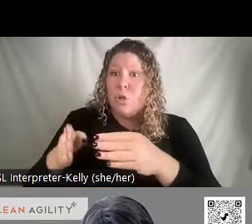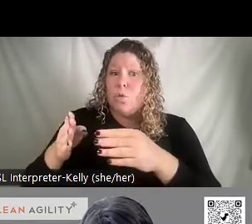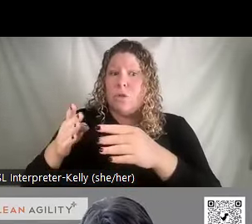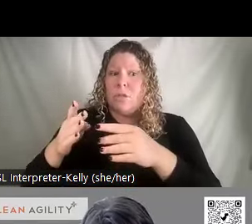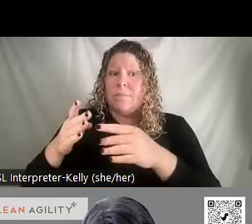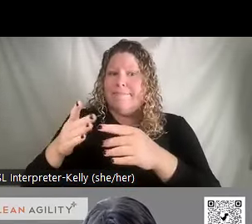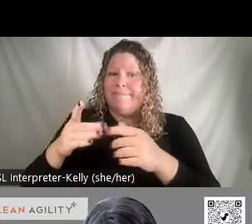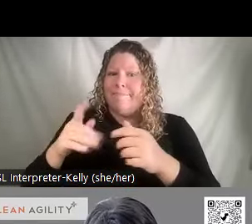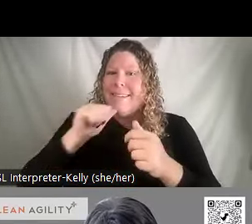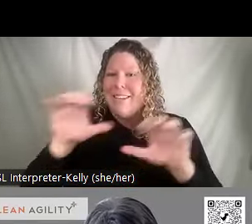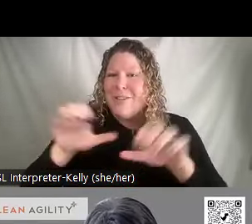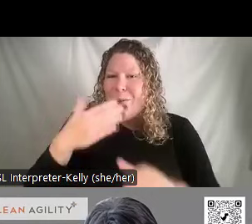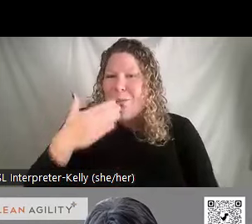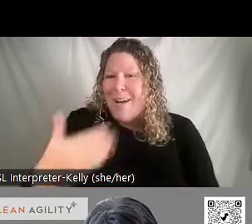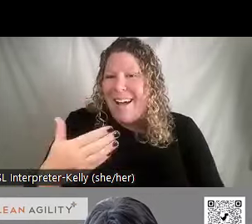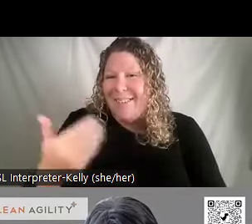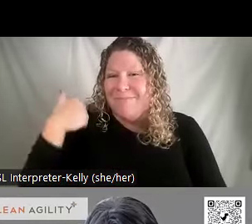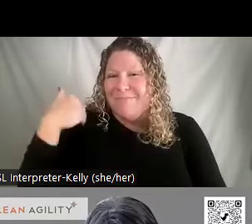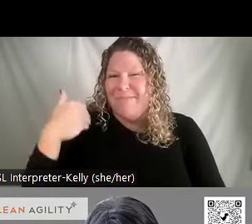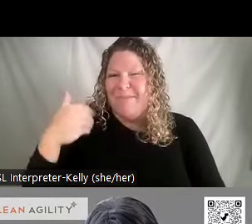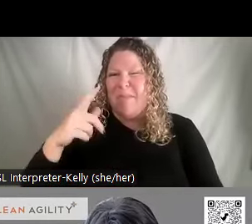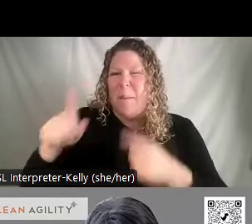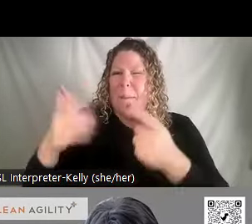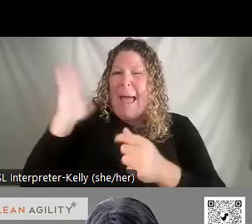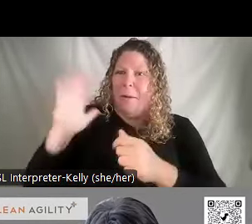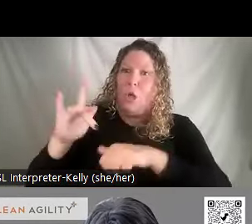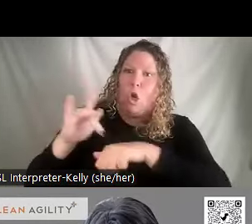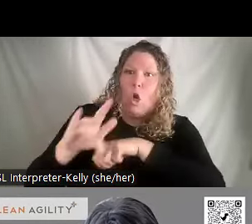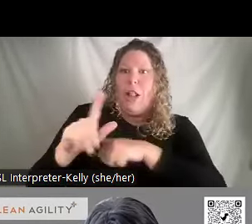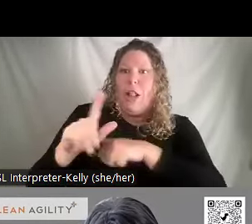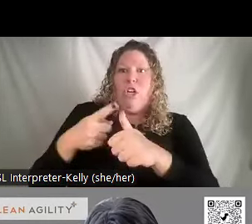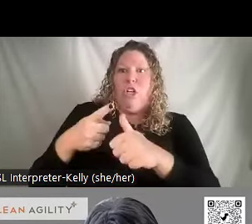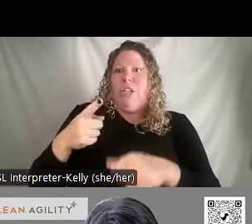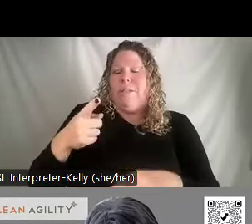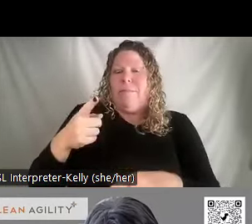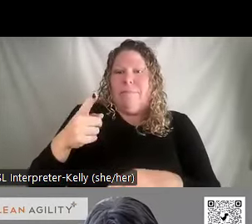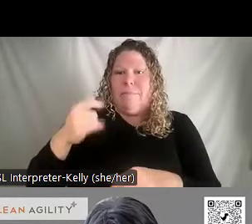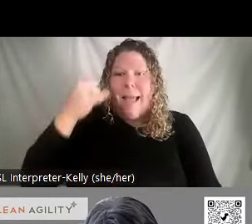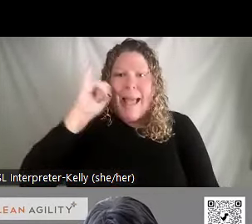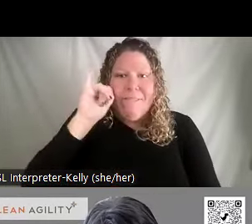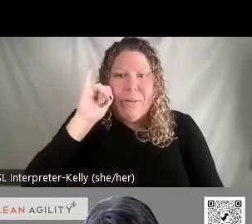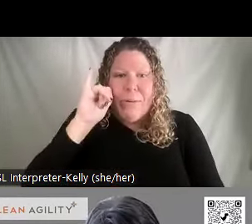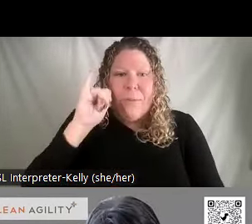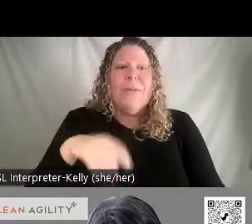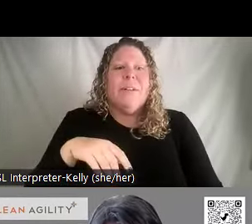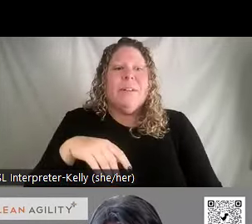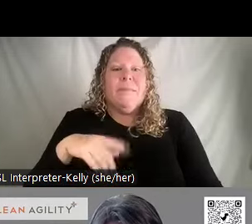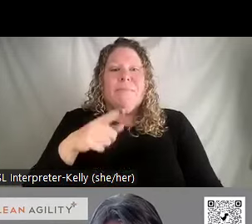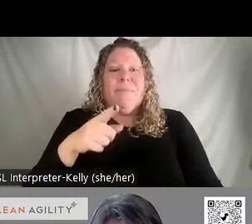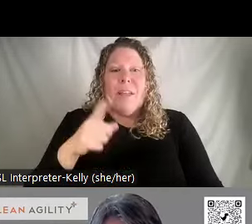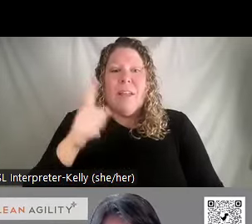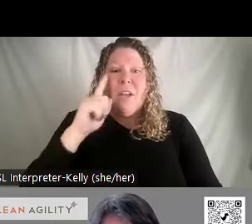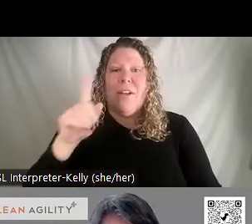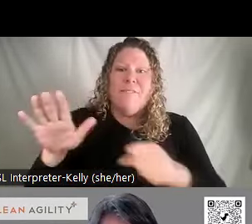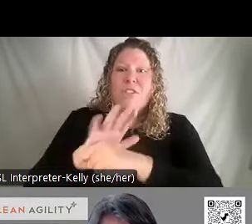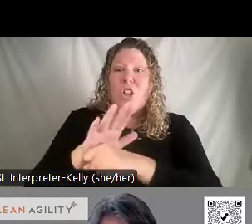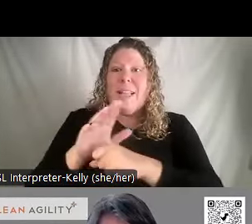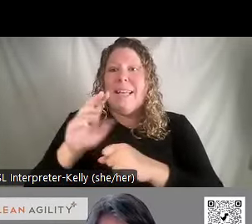Let's take a look at what happened to Apple when they had this great idea of Apple Maps, a fully integrated map